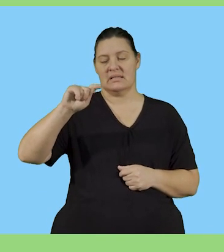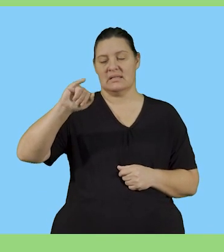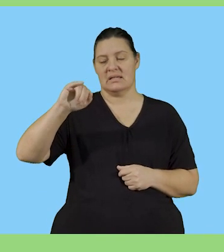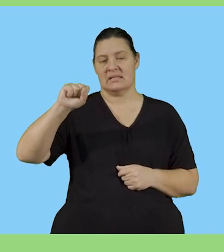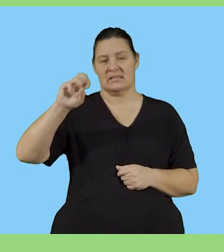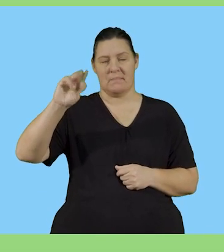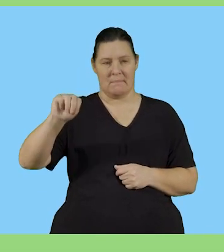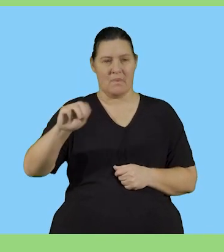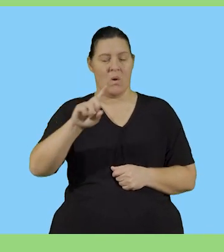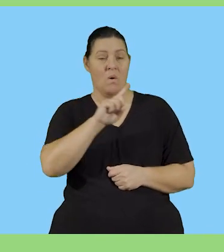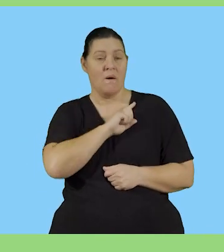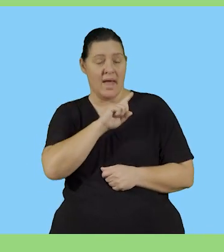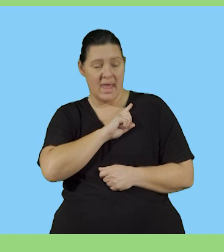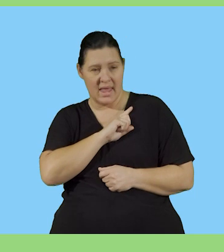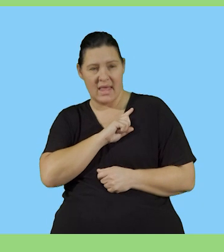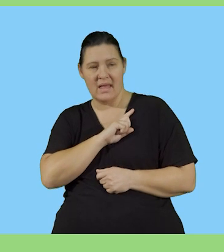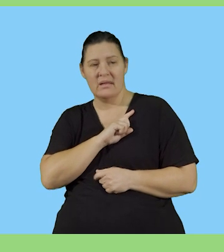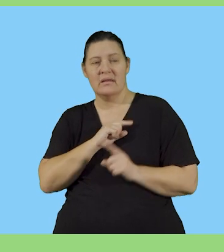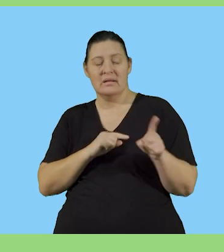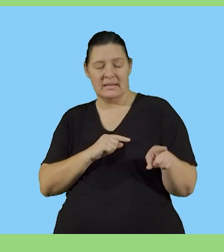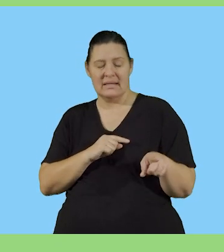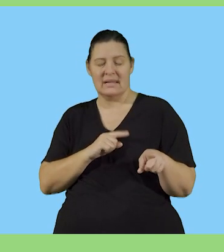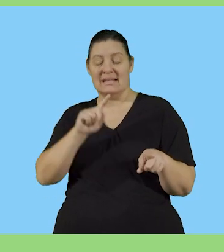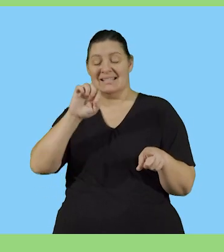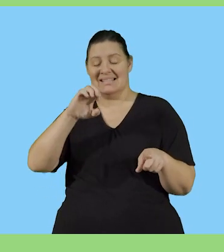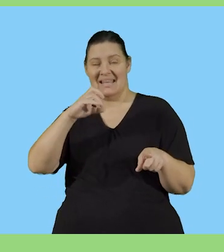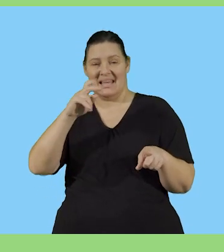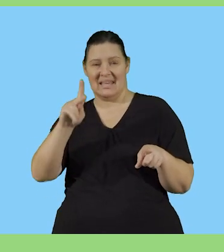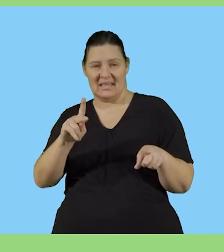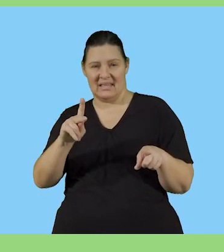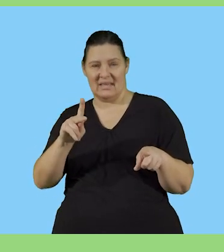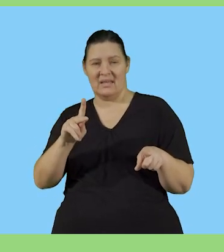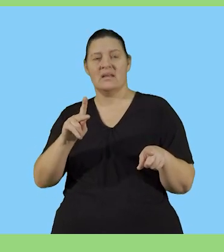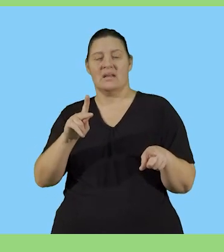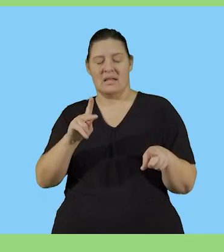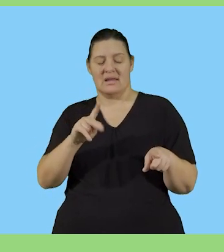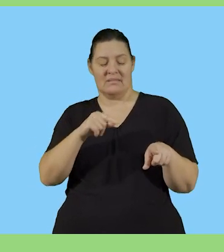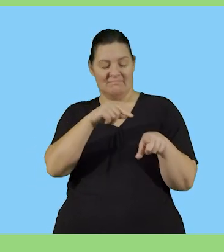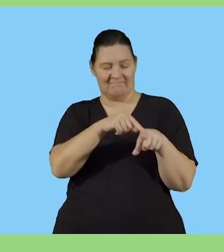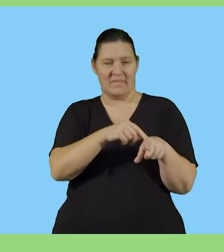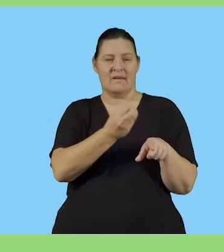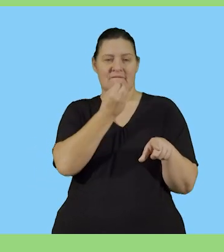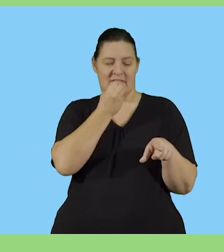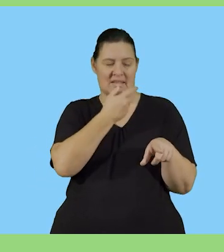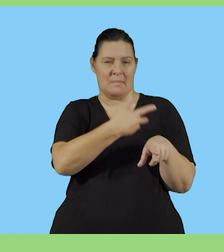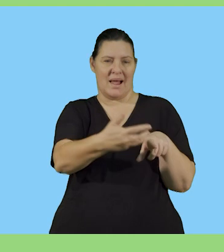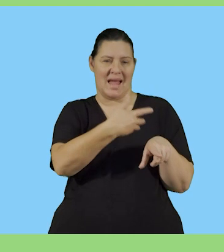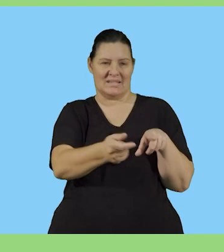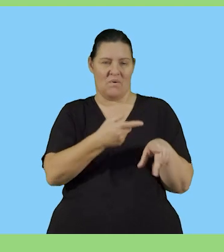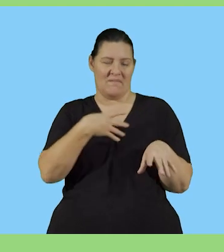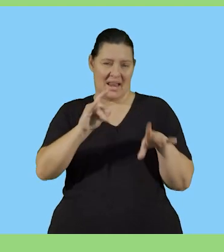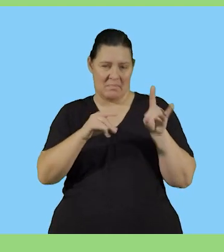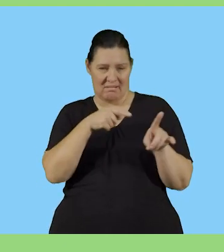if you remember, we said parasitism here, the ticks are a parasite that feeds off blood